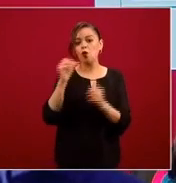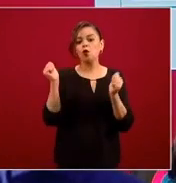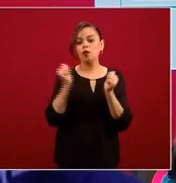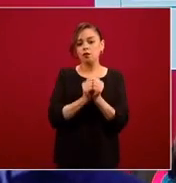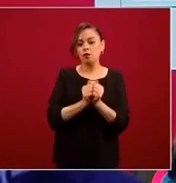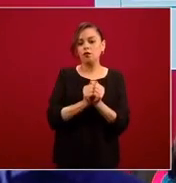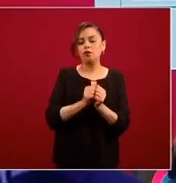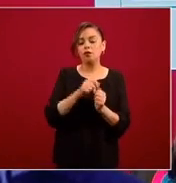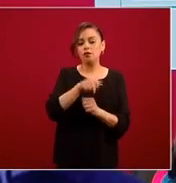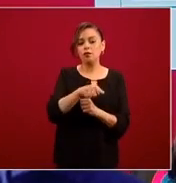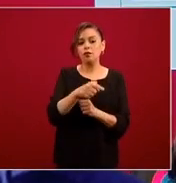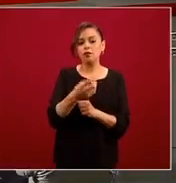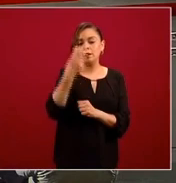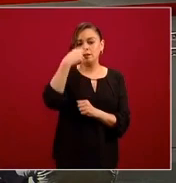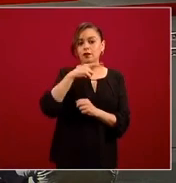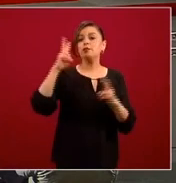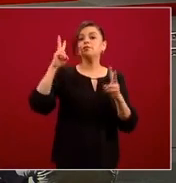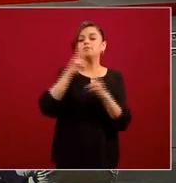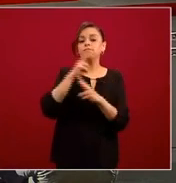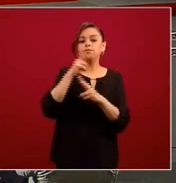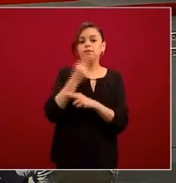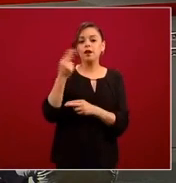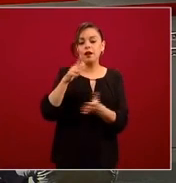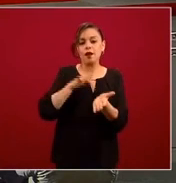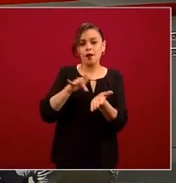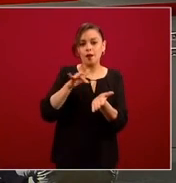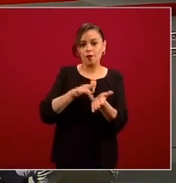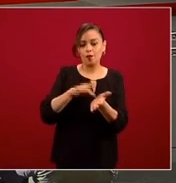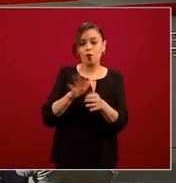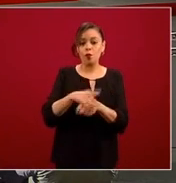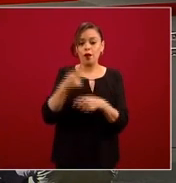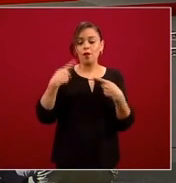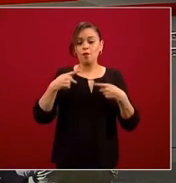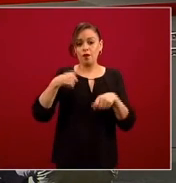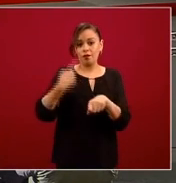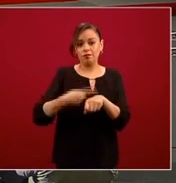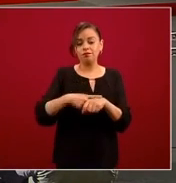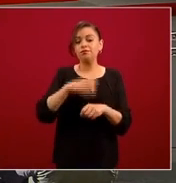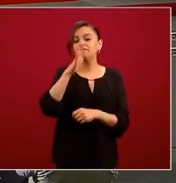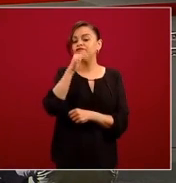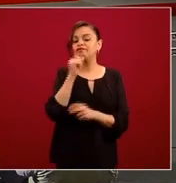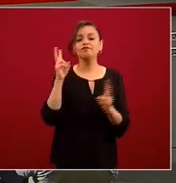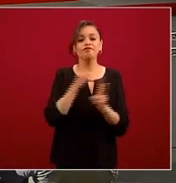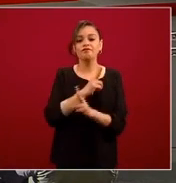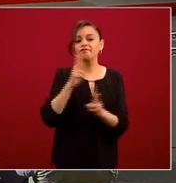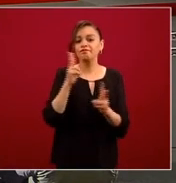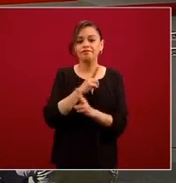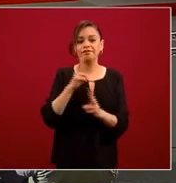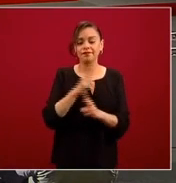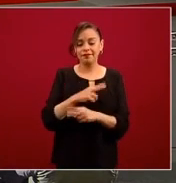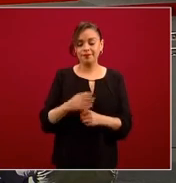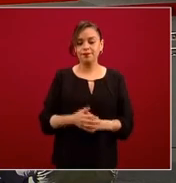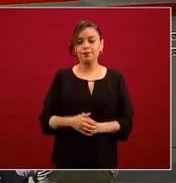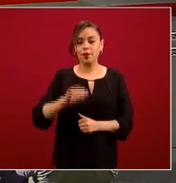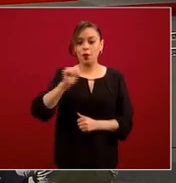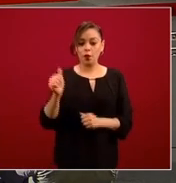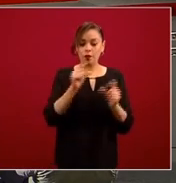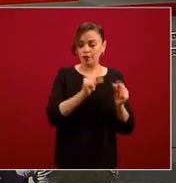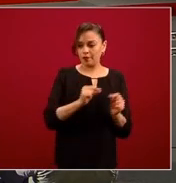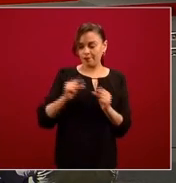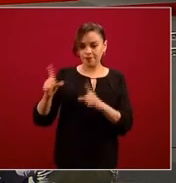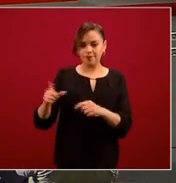And as you know, they're all aimed at helping a patient with respiratory